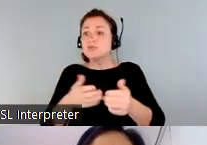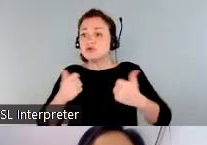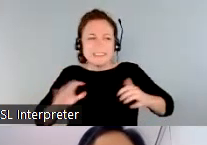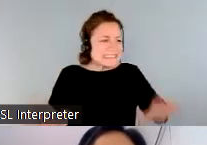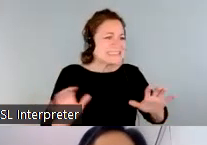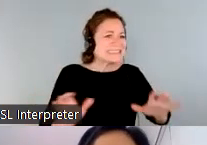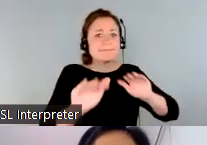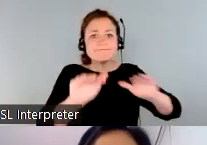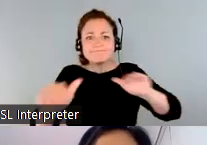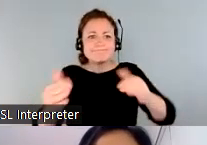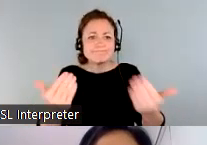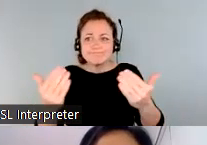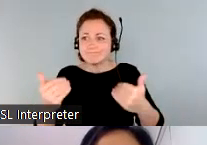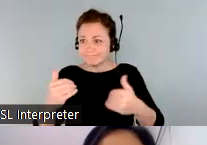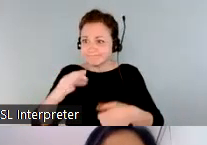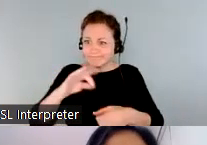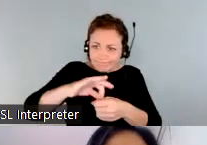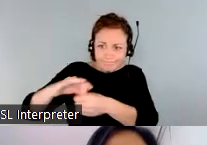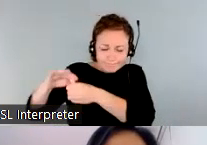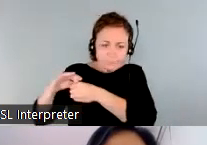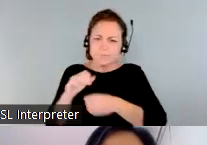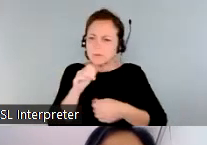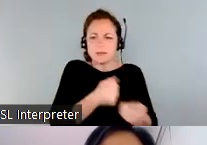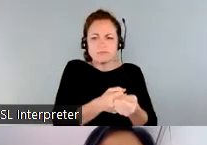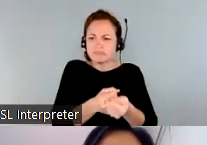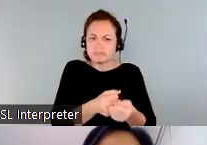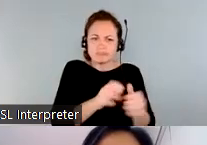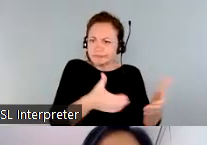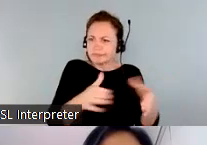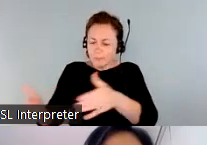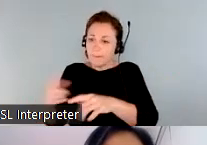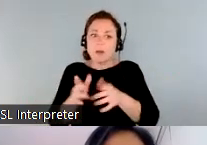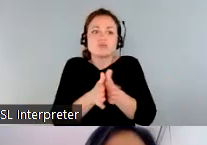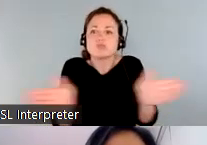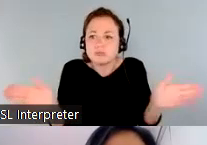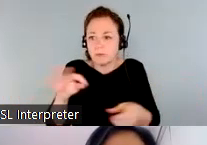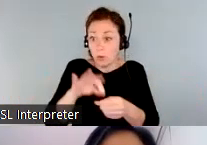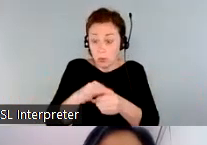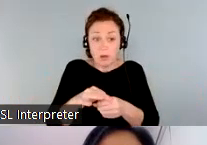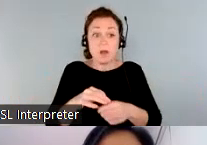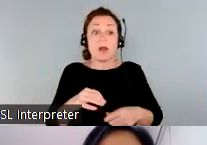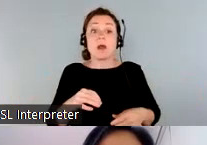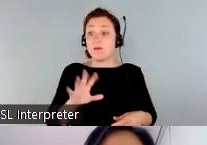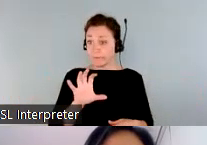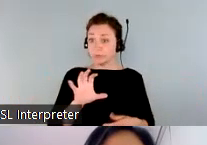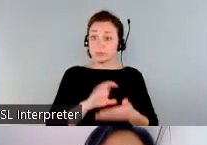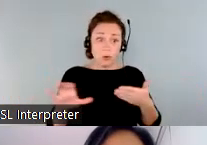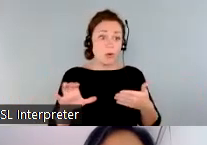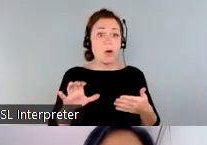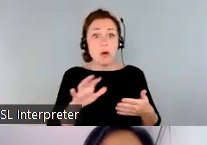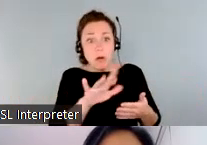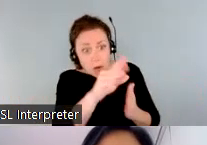engagement in nonpartisan activities in your community. So it's $500 towards any kind of